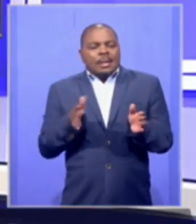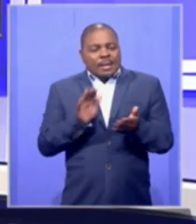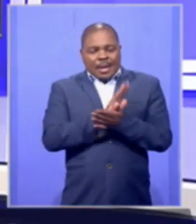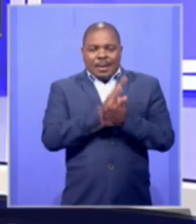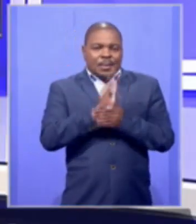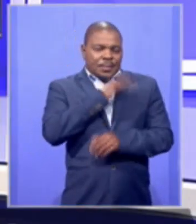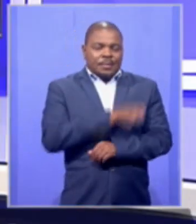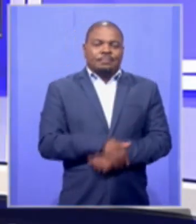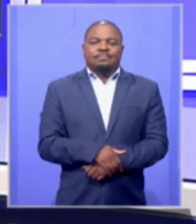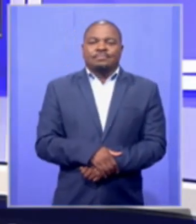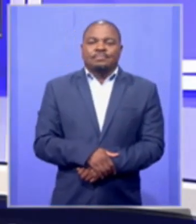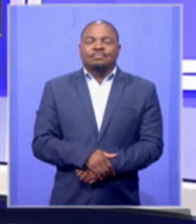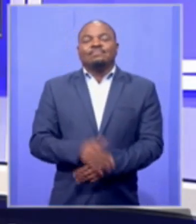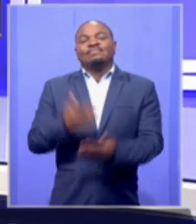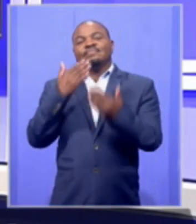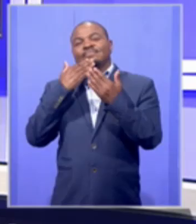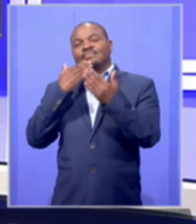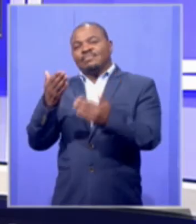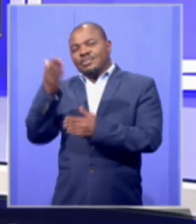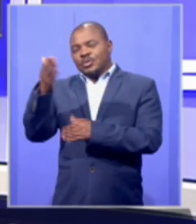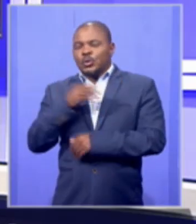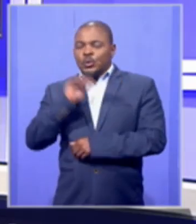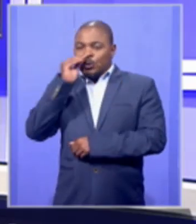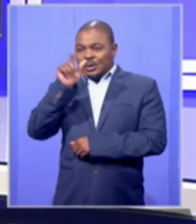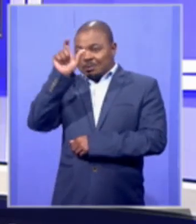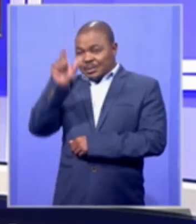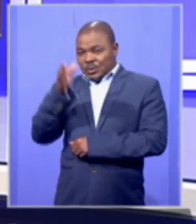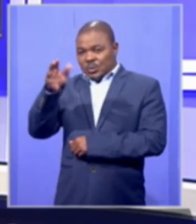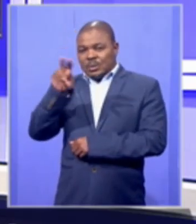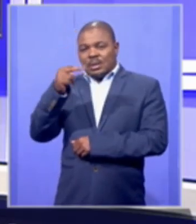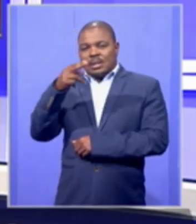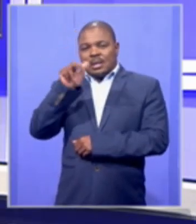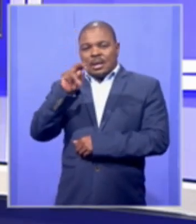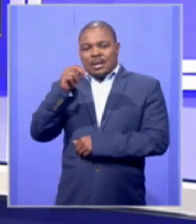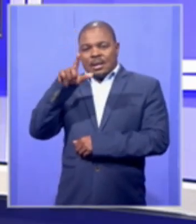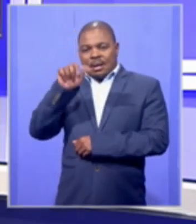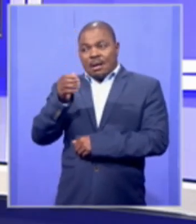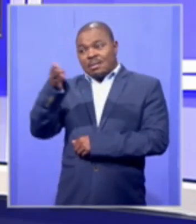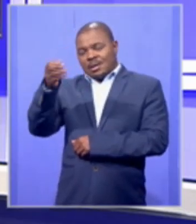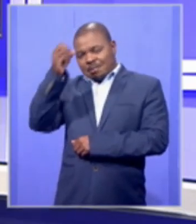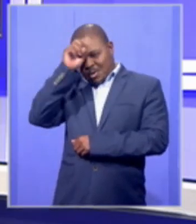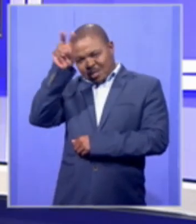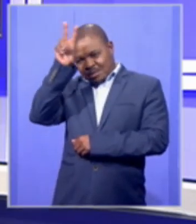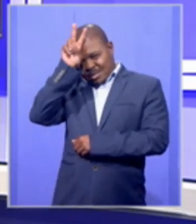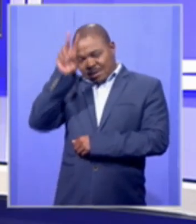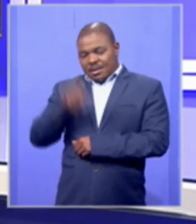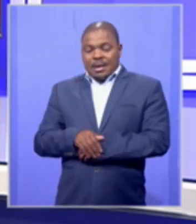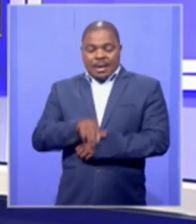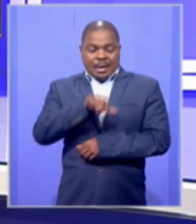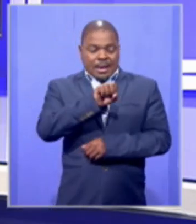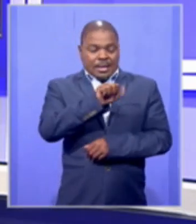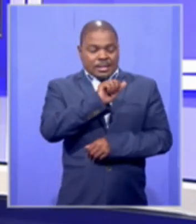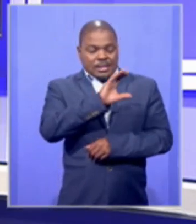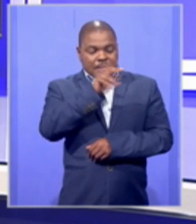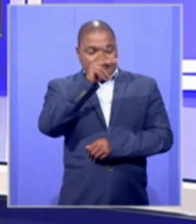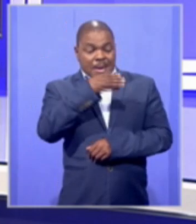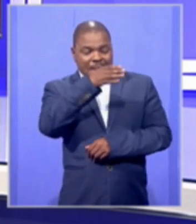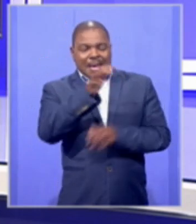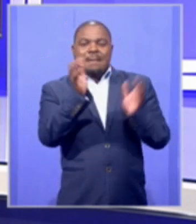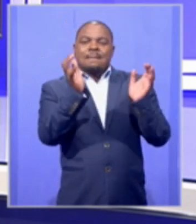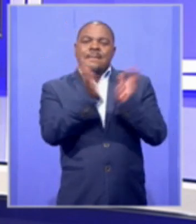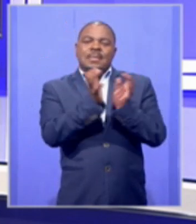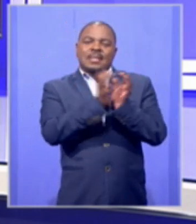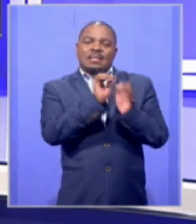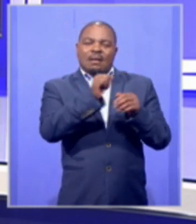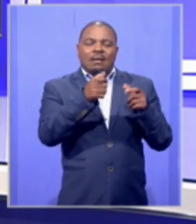a leboga ntlantla yo ke mmega dikgang wa rona ntlantla kgatlhane e kwa Boksburg kwa gone SACP e tshotseng jalo congress